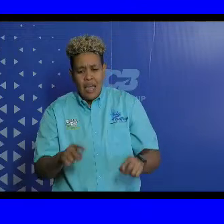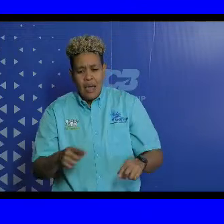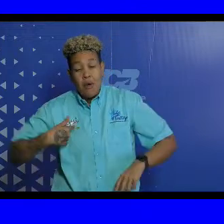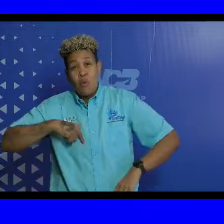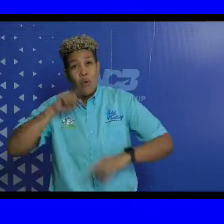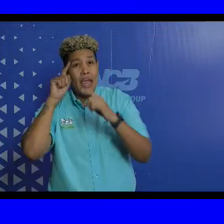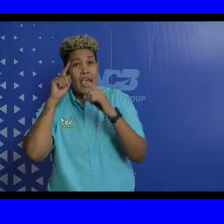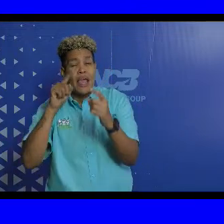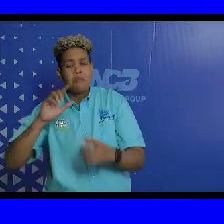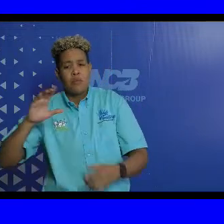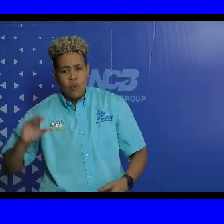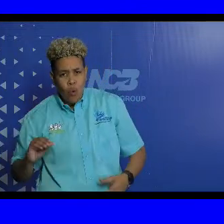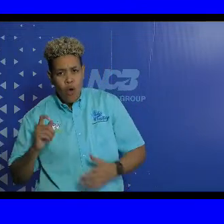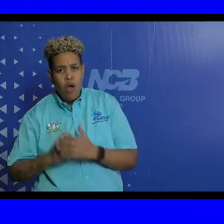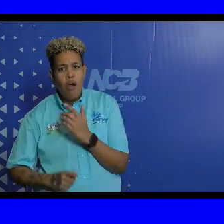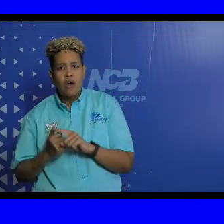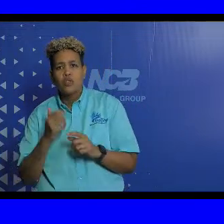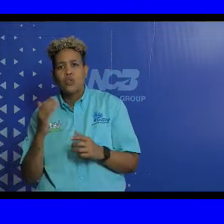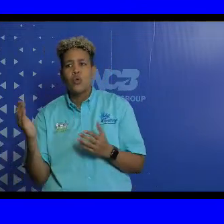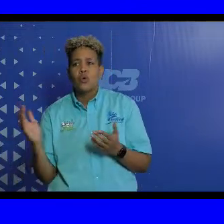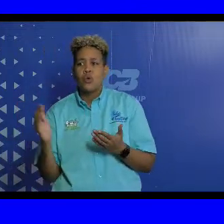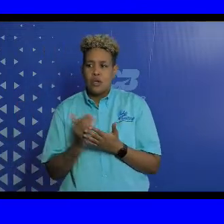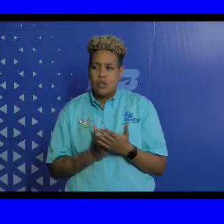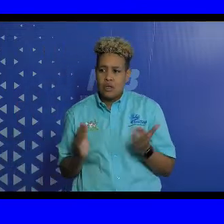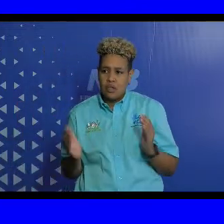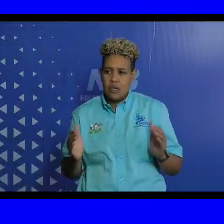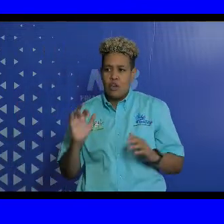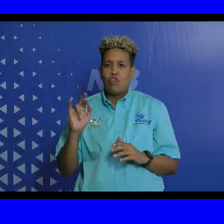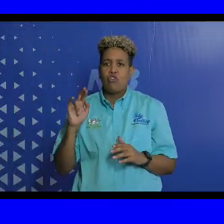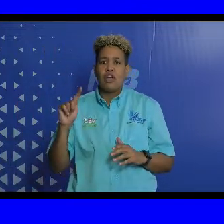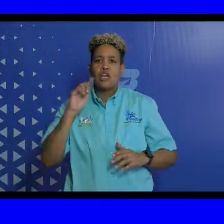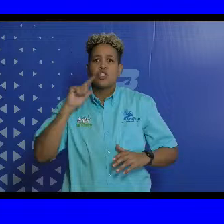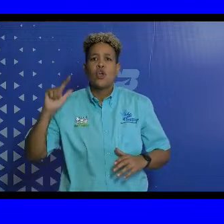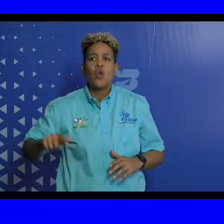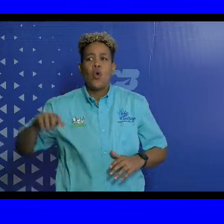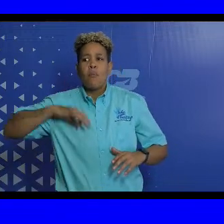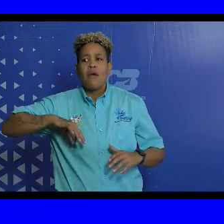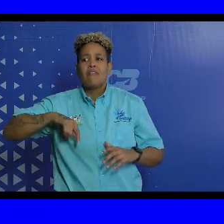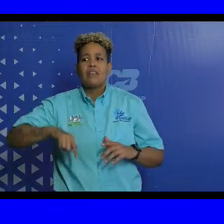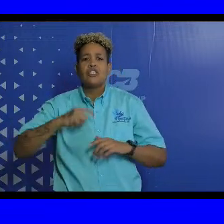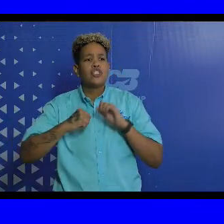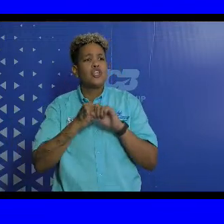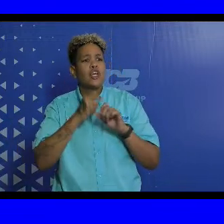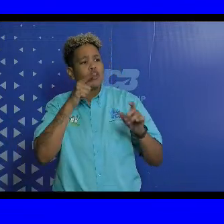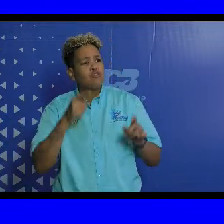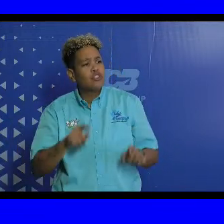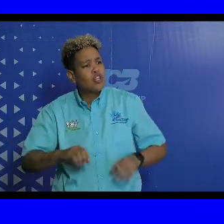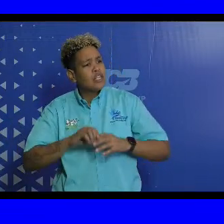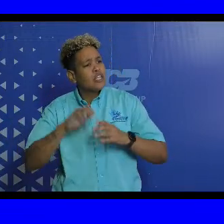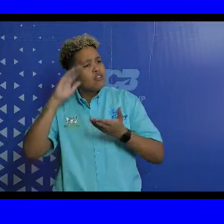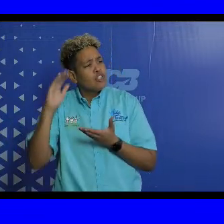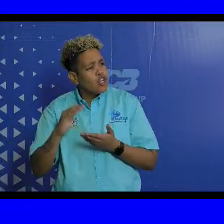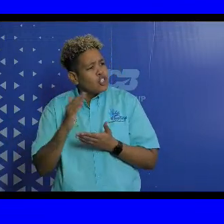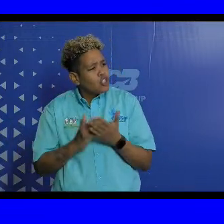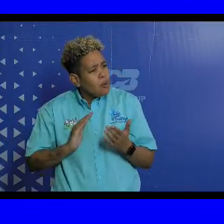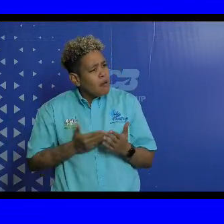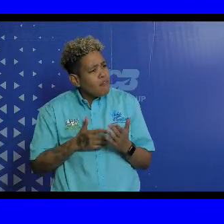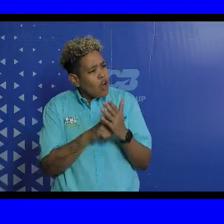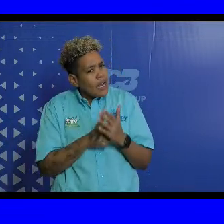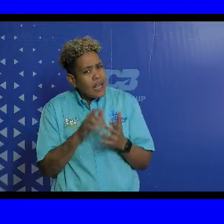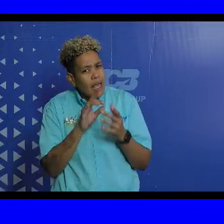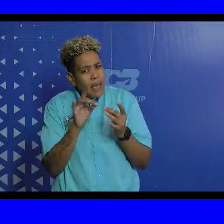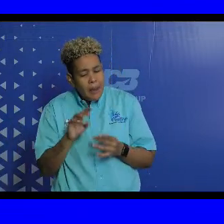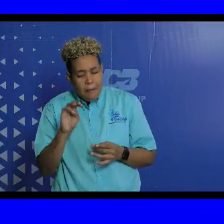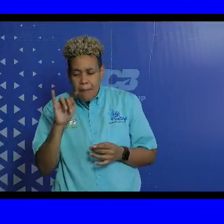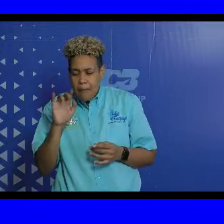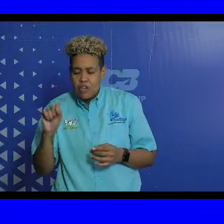we aim to lower the cost-to-income ratio. The lower profitability this year resulted in reductions in some of our key metrics as